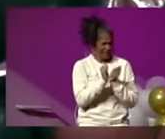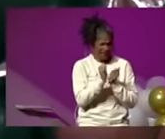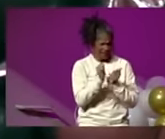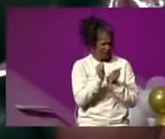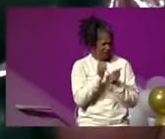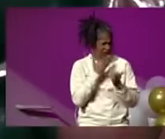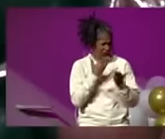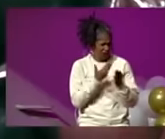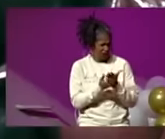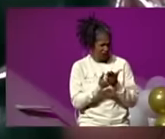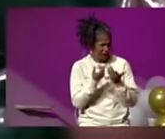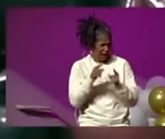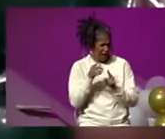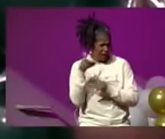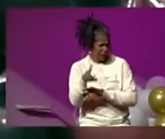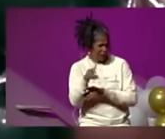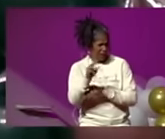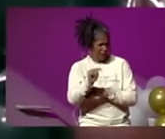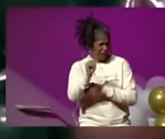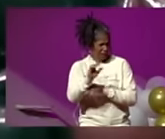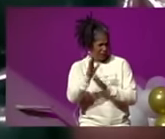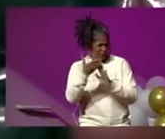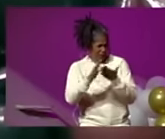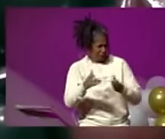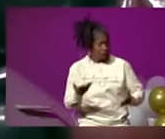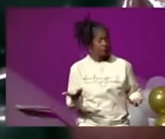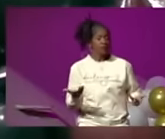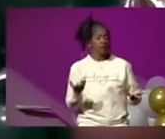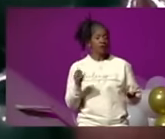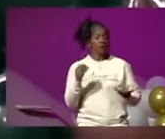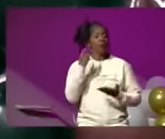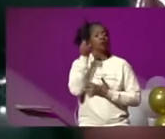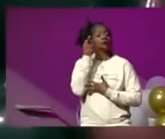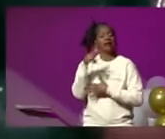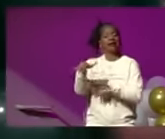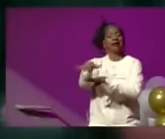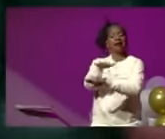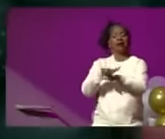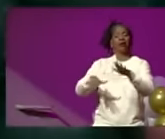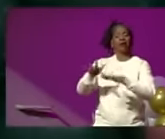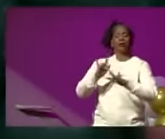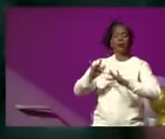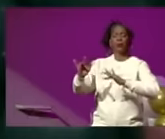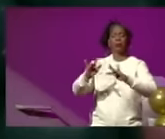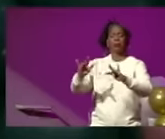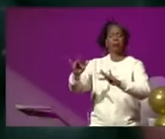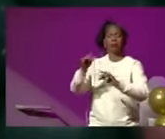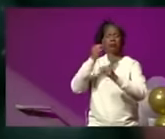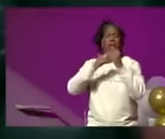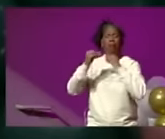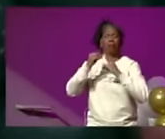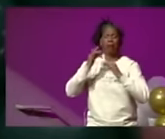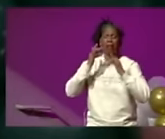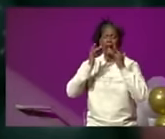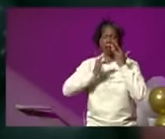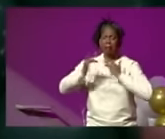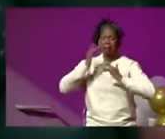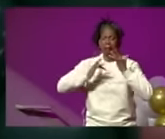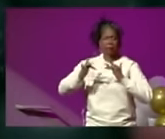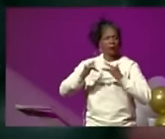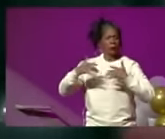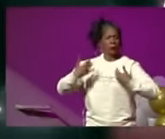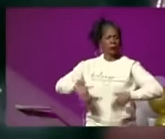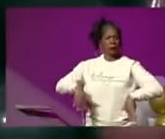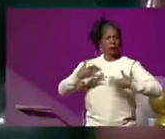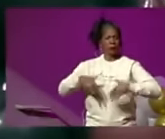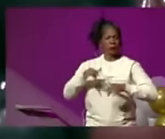food desert, apartheid, a field with nothing but being on the outside.